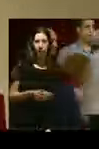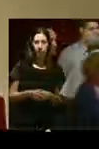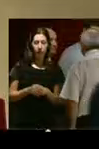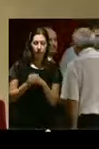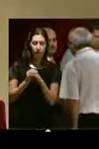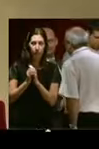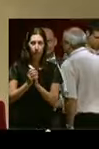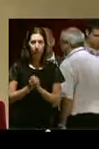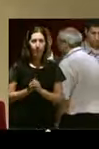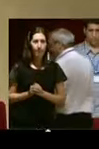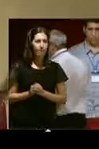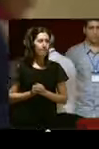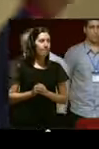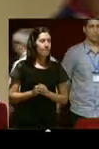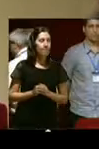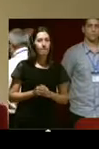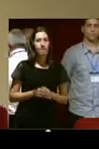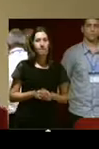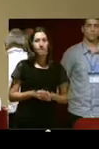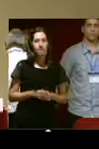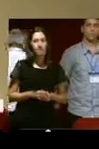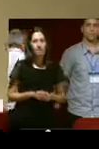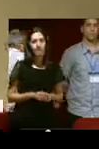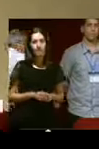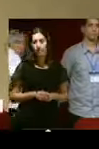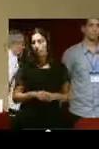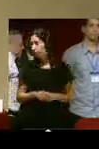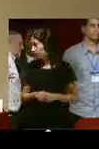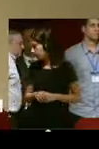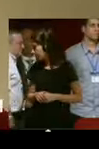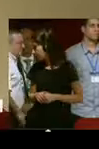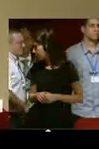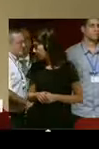We will have a question and answer round anyway.